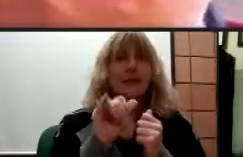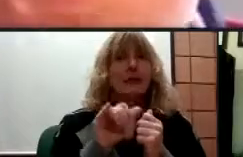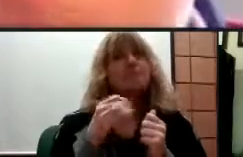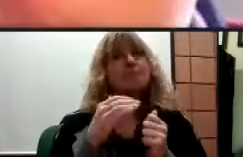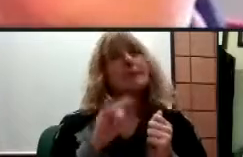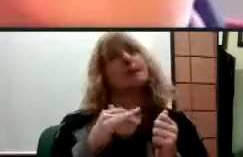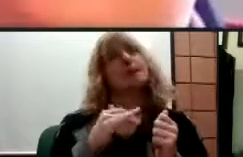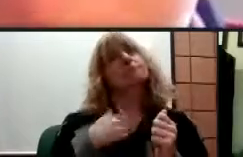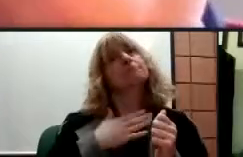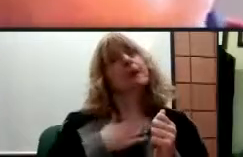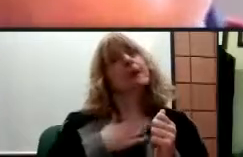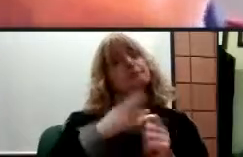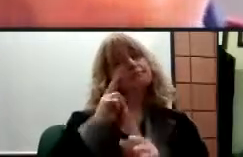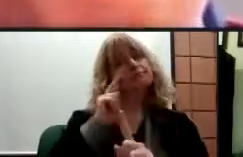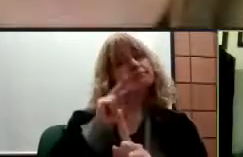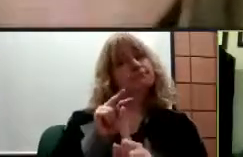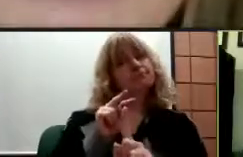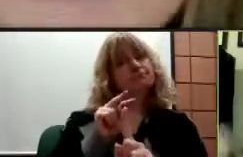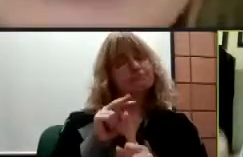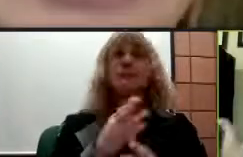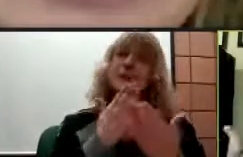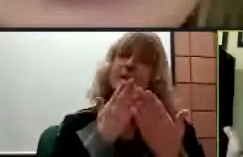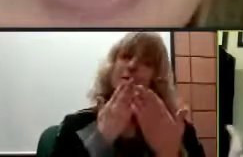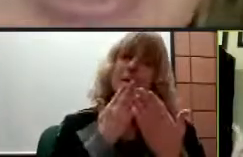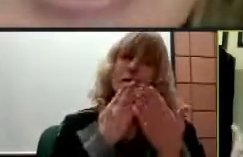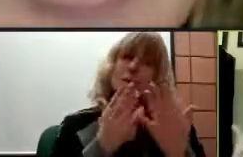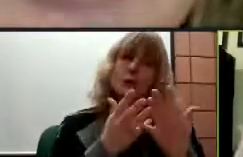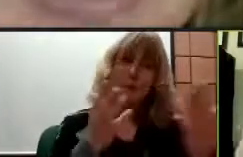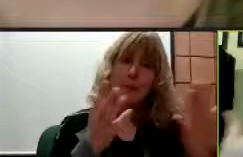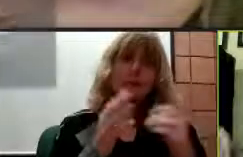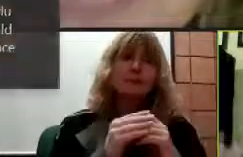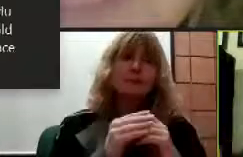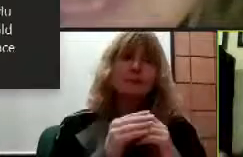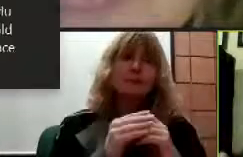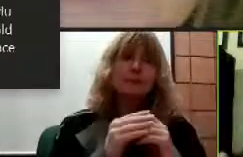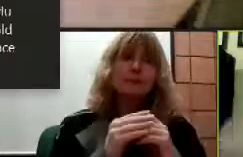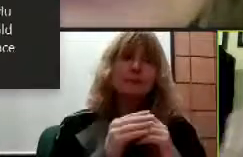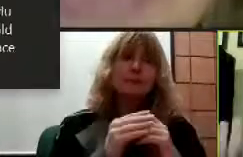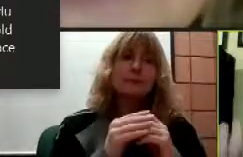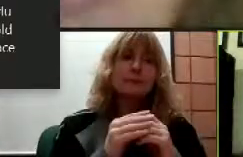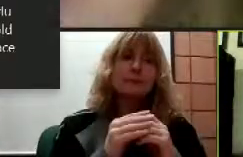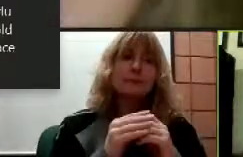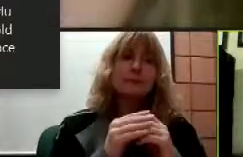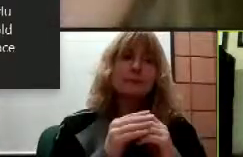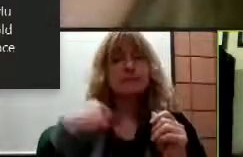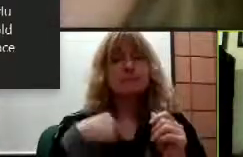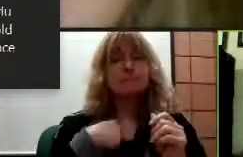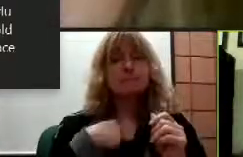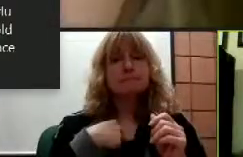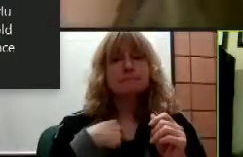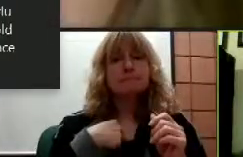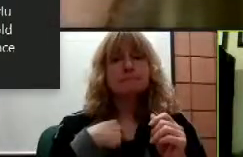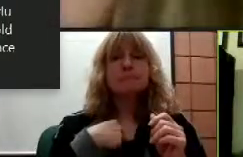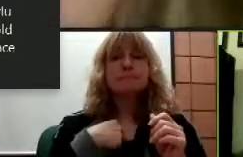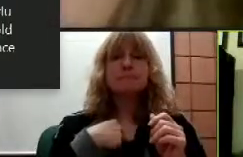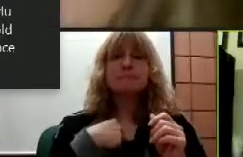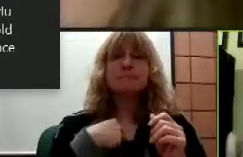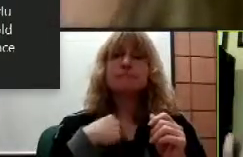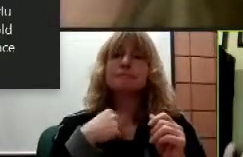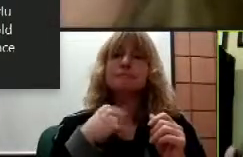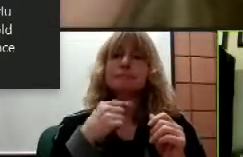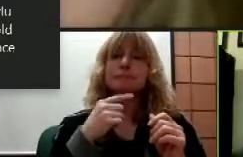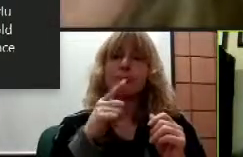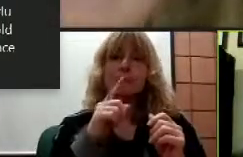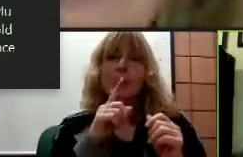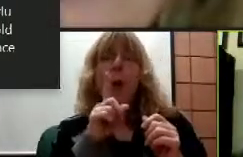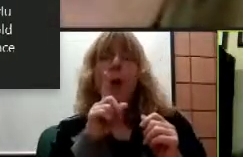it. Thank you so much. And actually, I think I'm going to get to introduce the next person. So, oh, wait, we